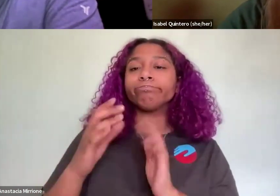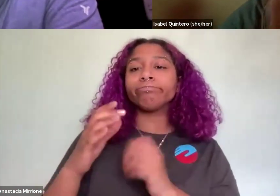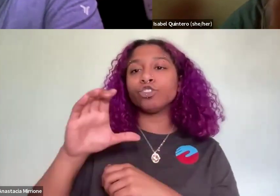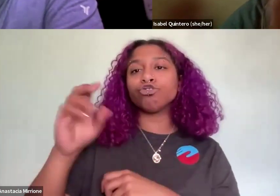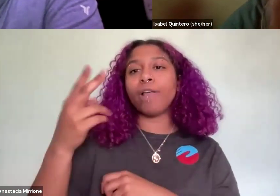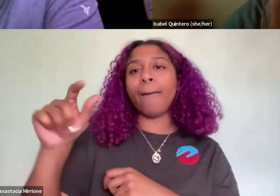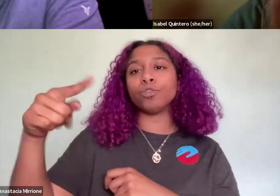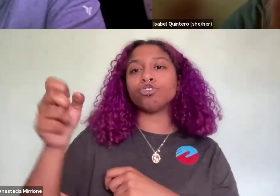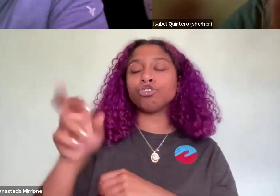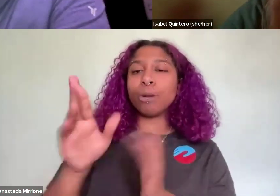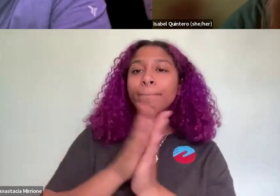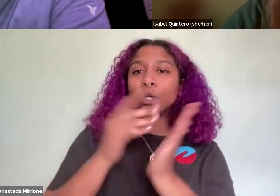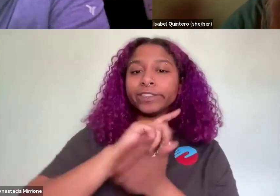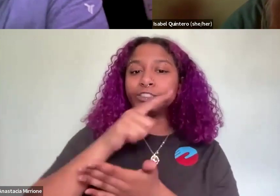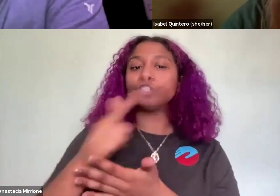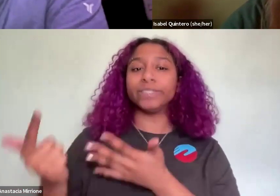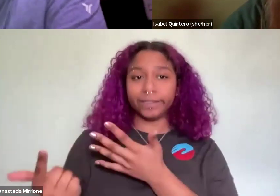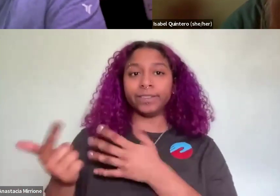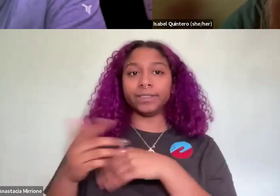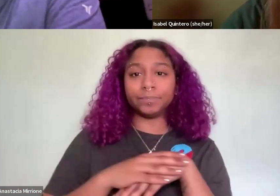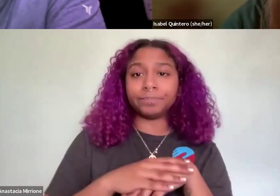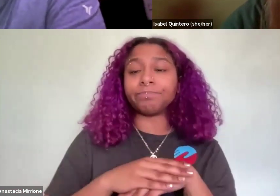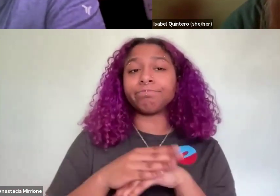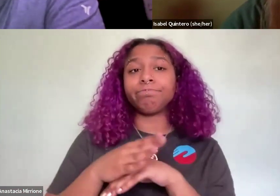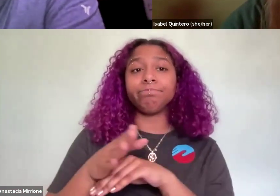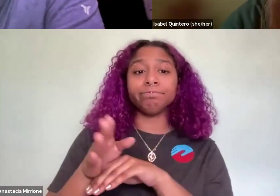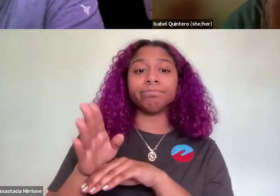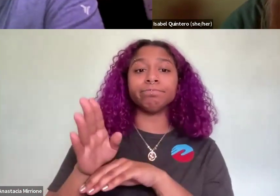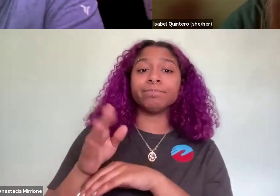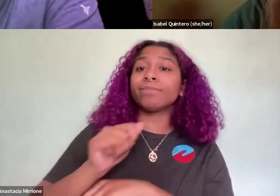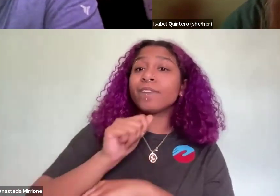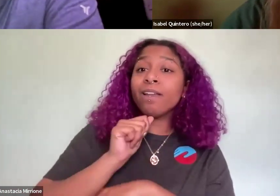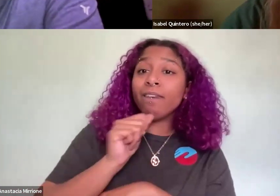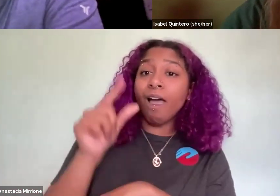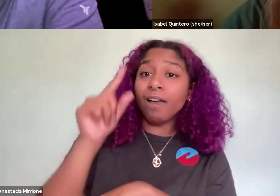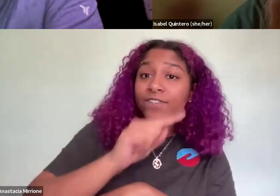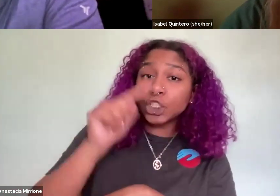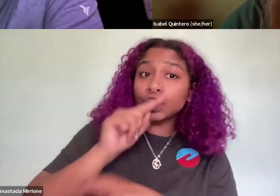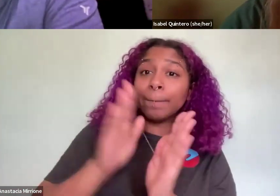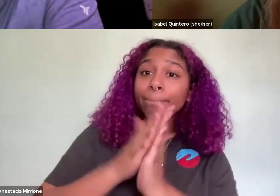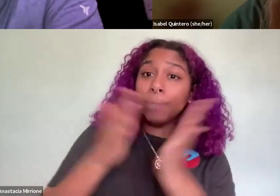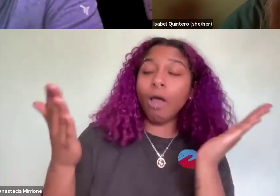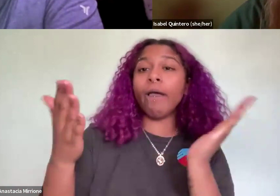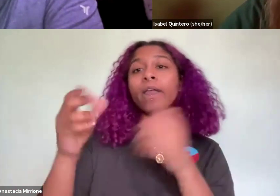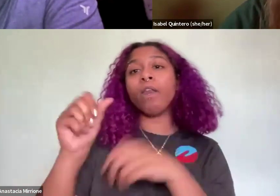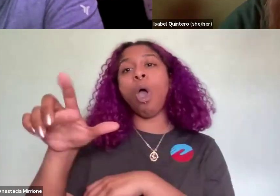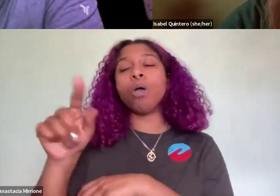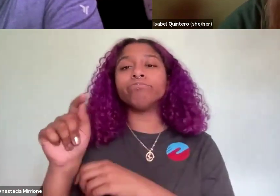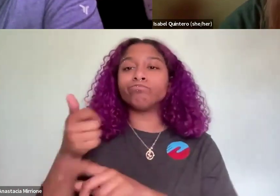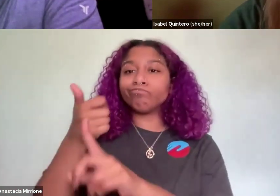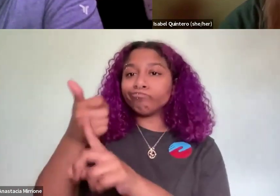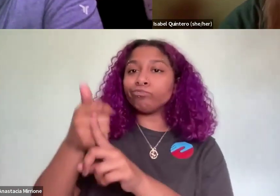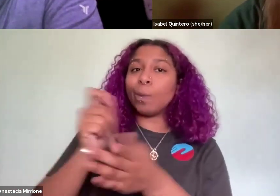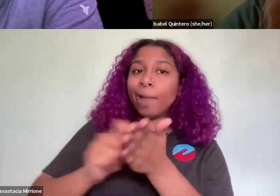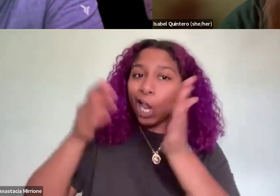Pablo, a nonfiction YA graphic biography called Photographic, The Life of Graciela Iturbide,